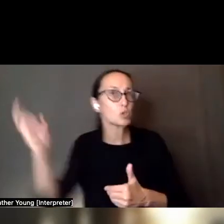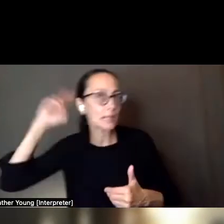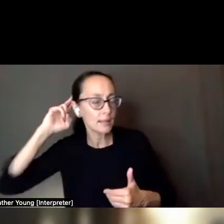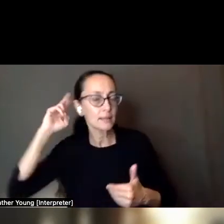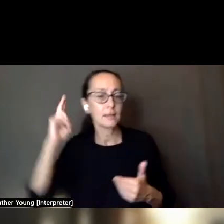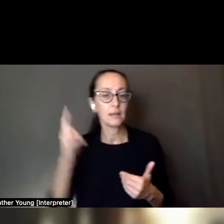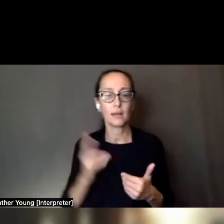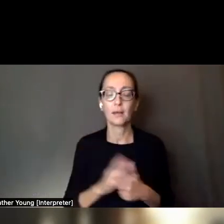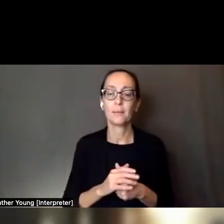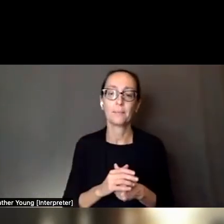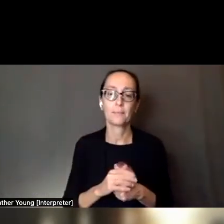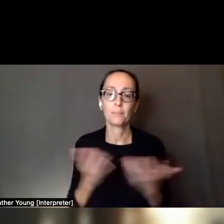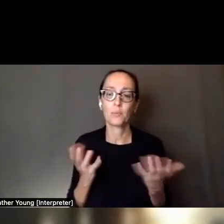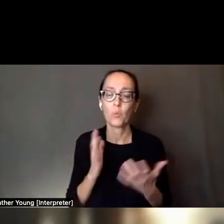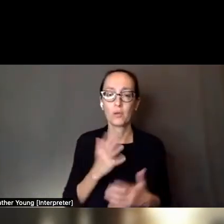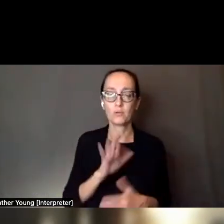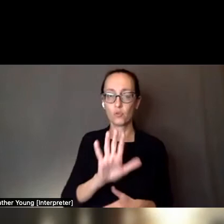what your child will